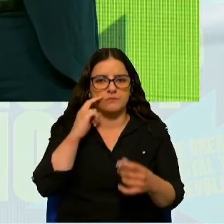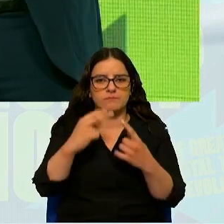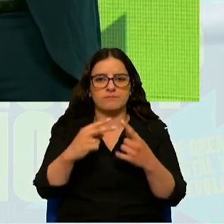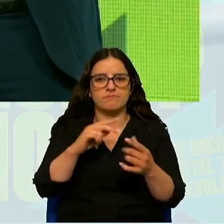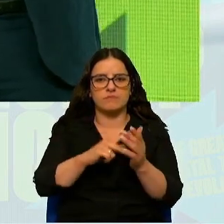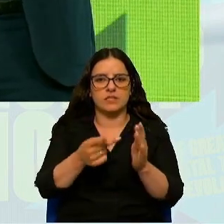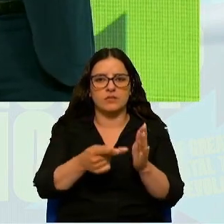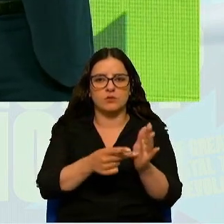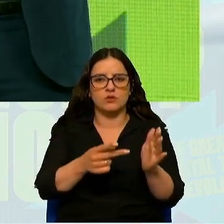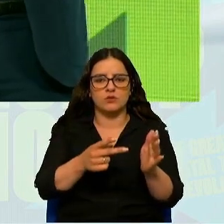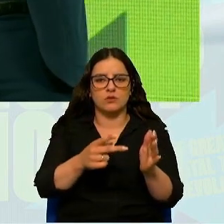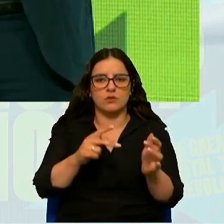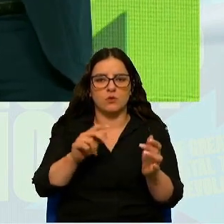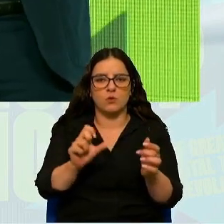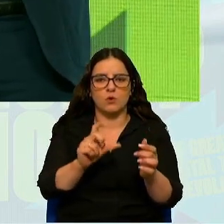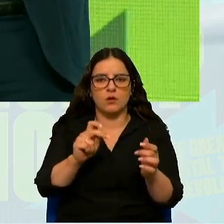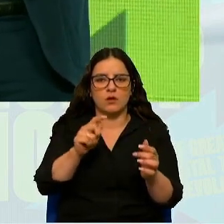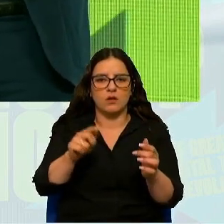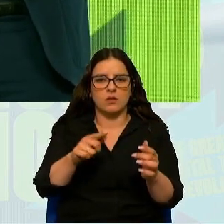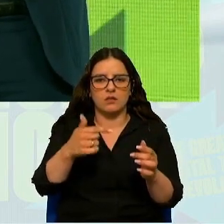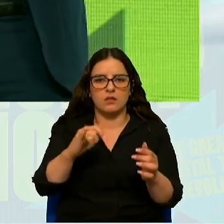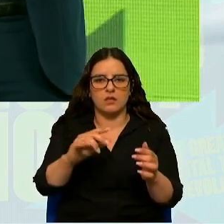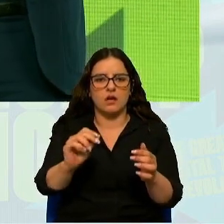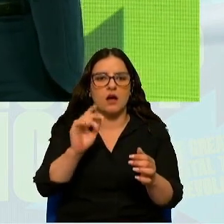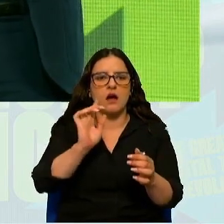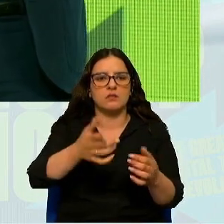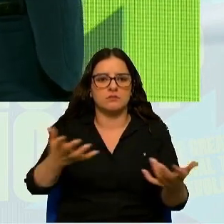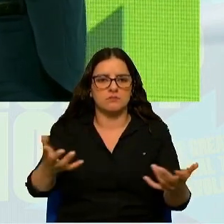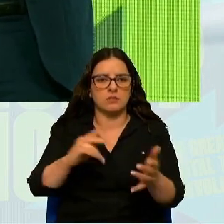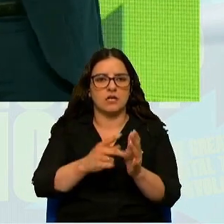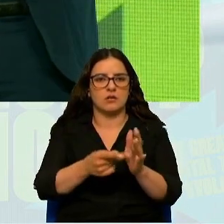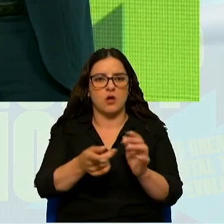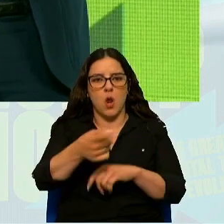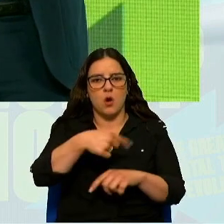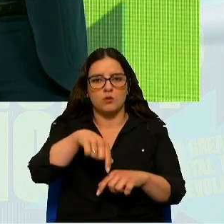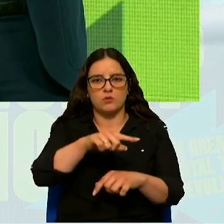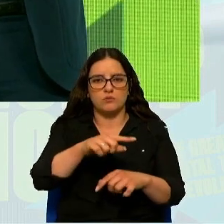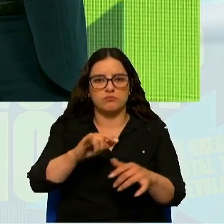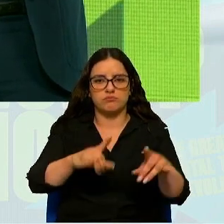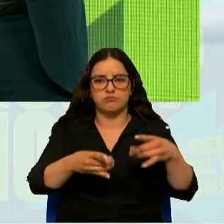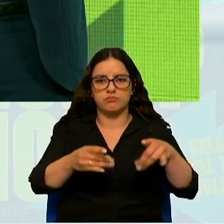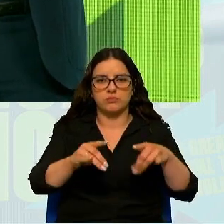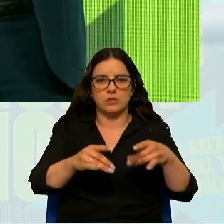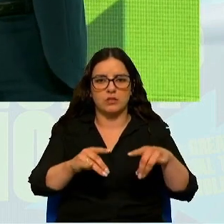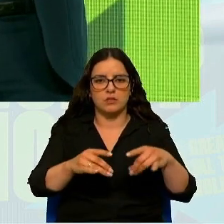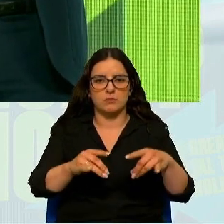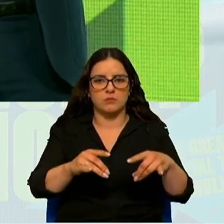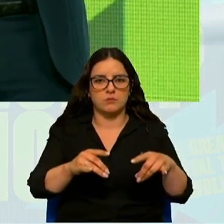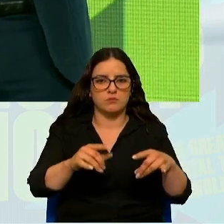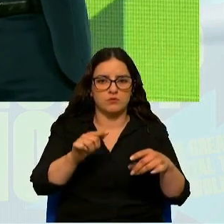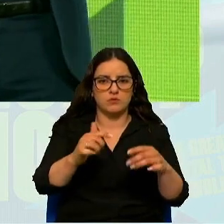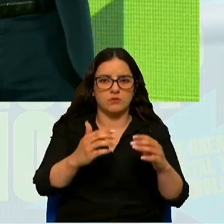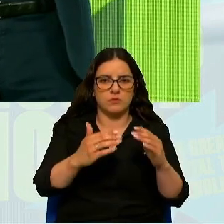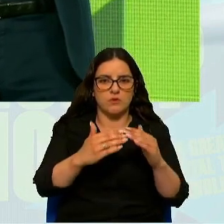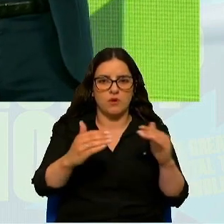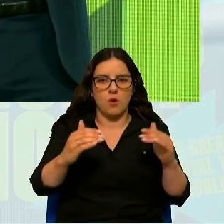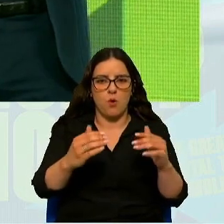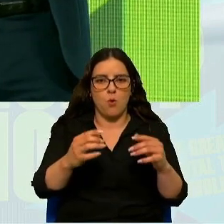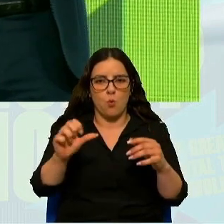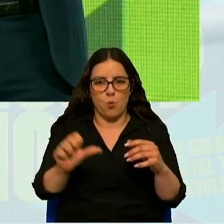what are quantum technologies? These are technology that we